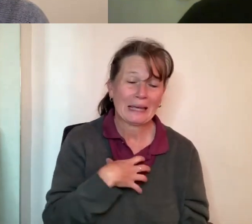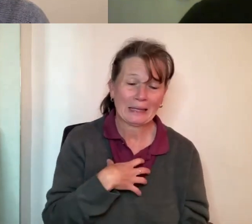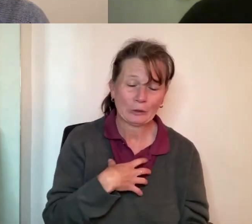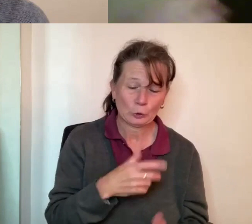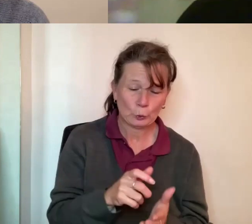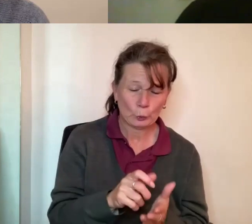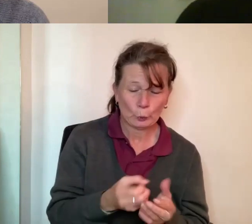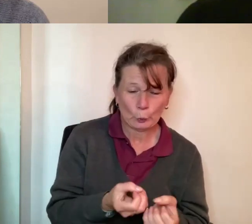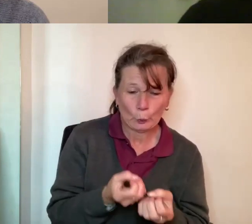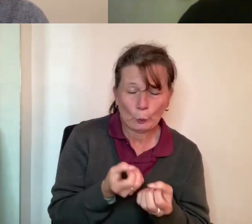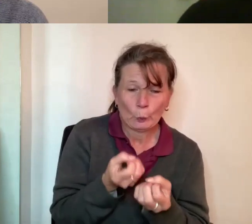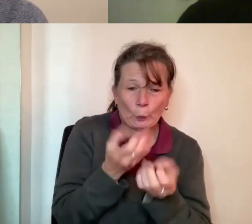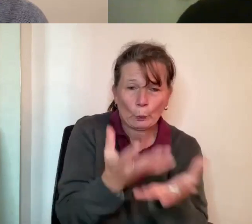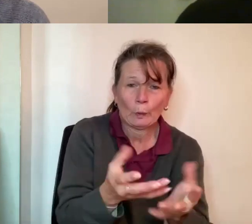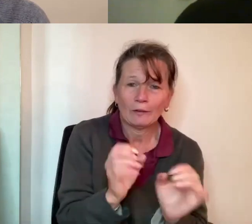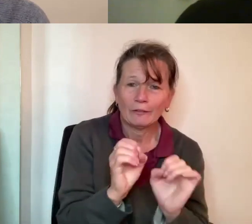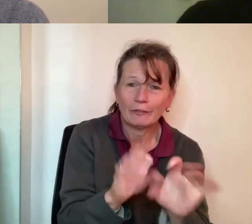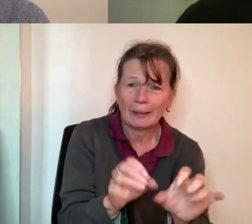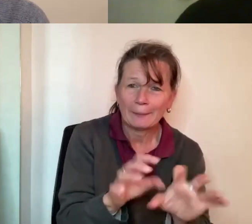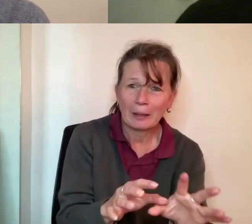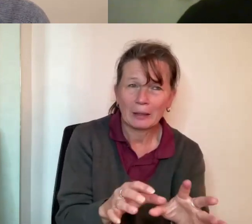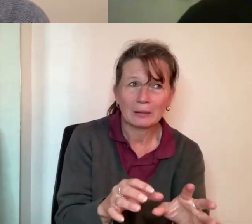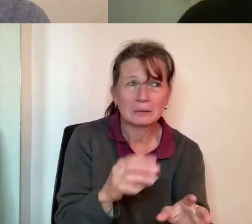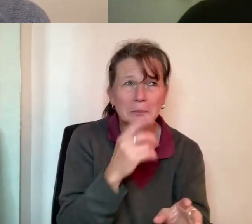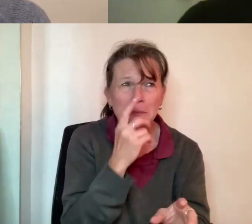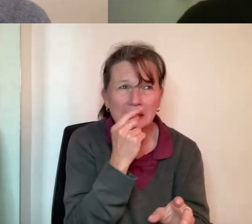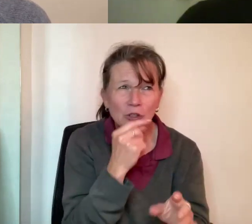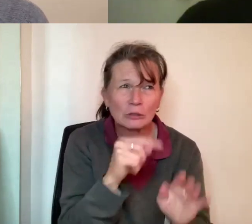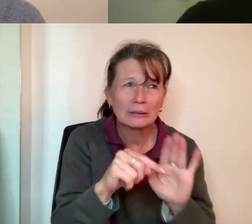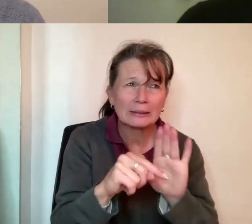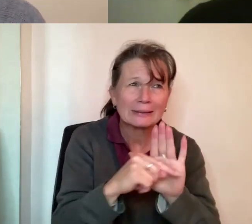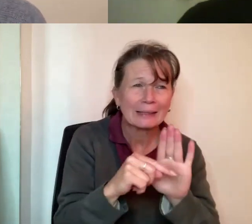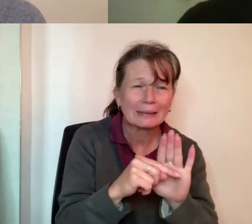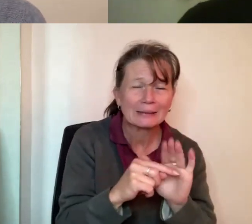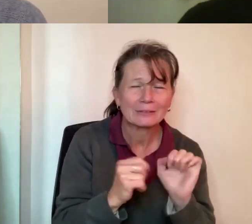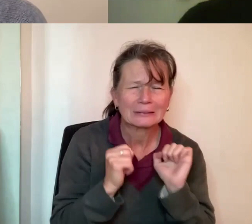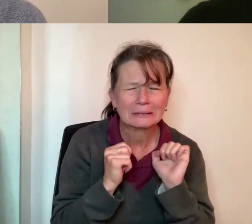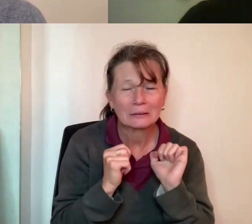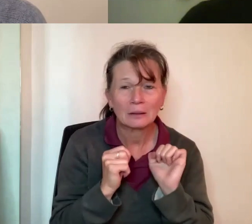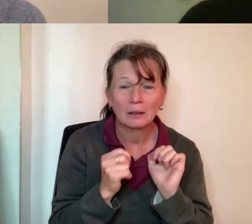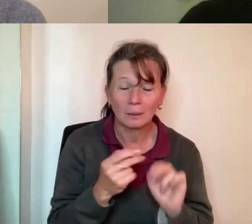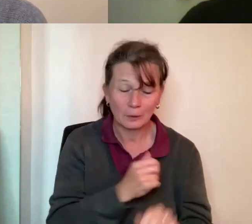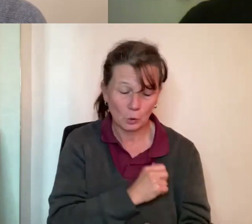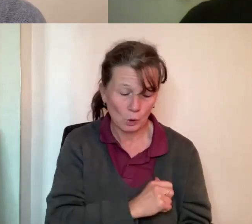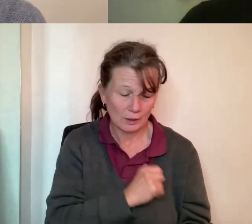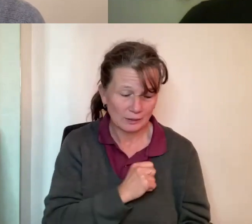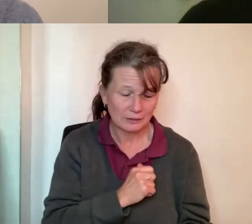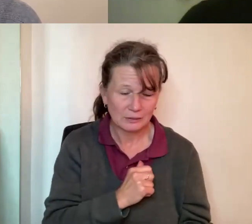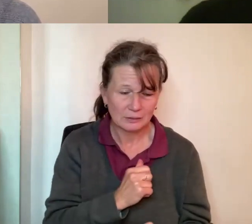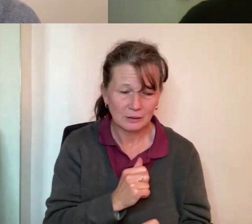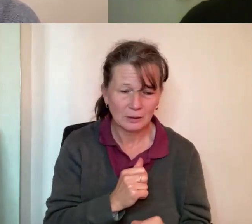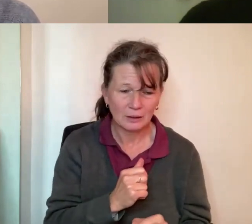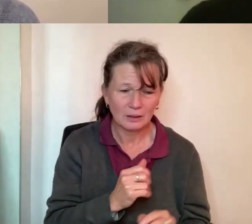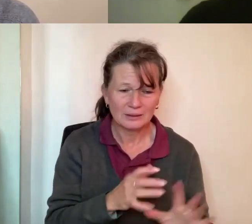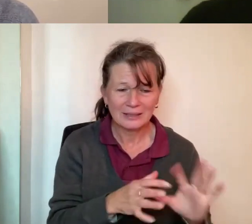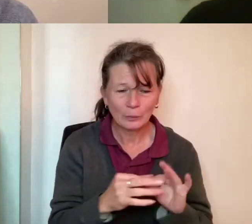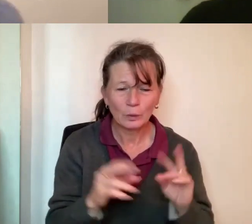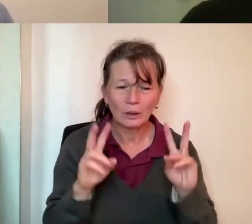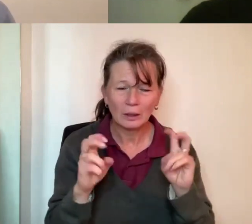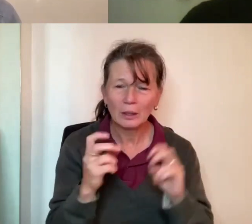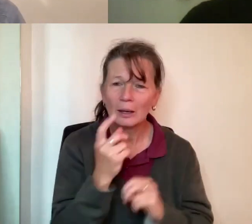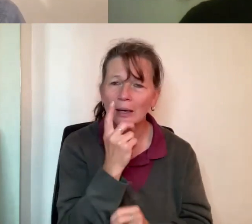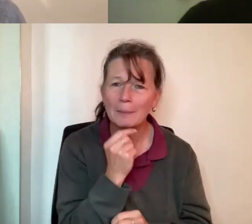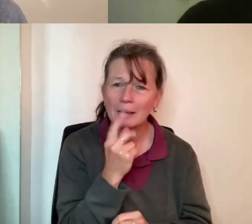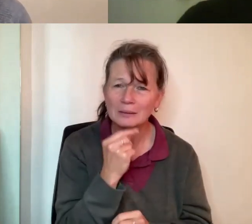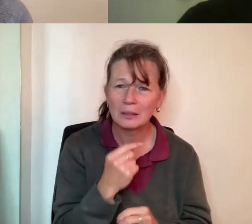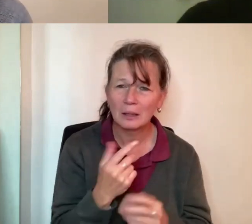that's potentially negative. To be totally honest, it's about capacity. Actually, it's simply about